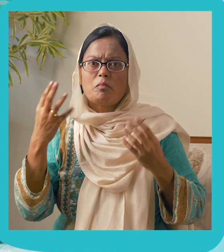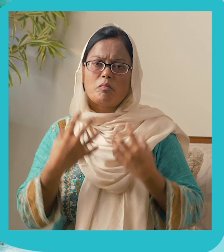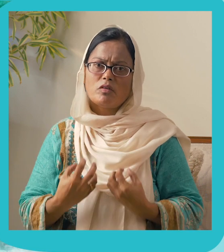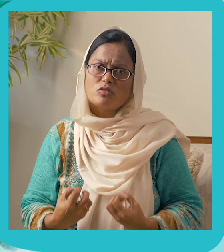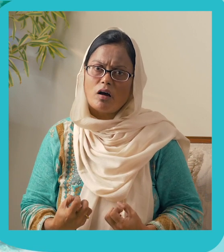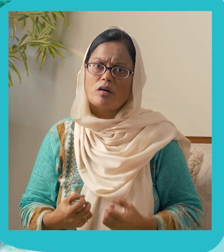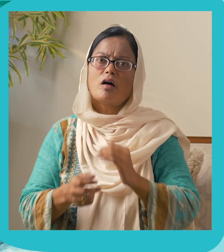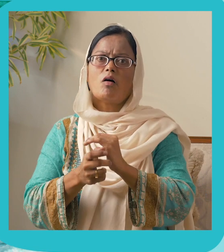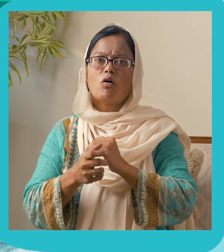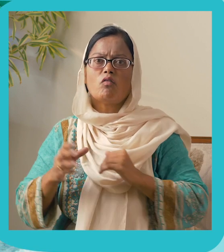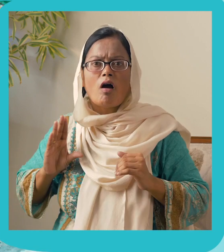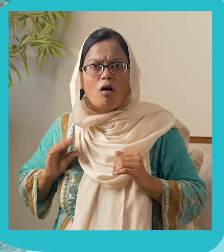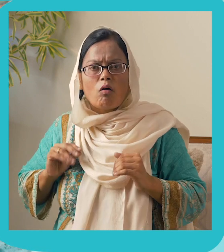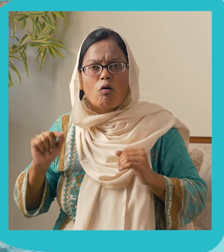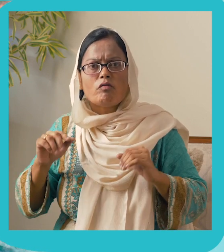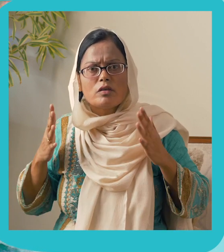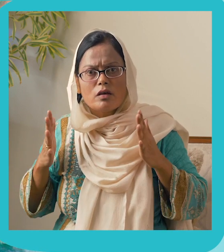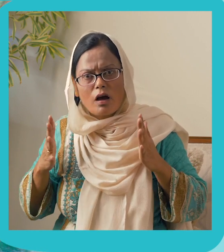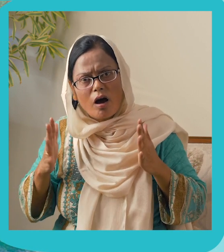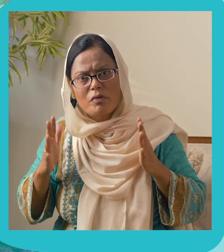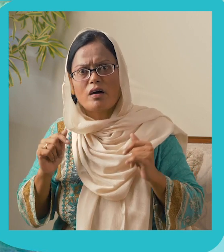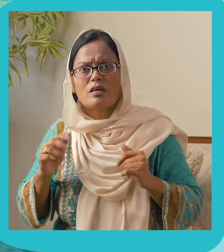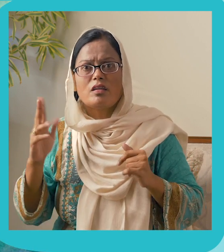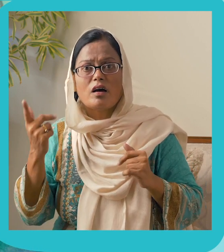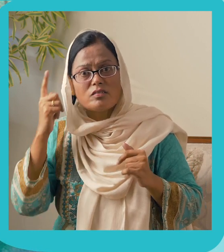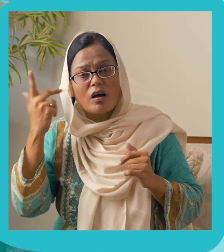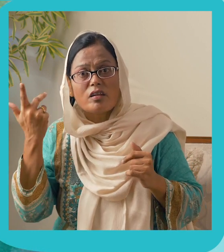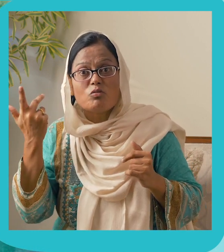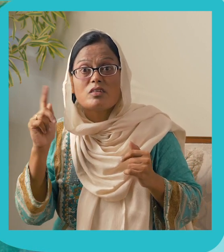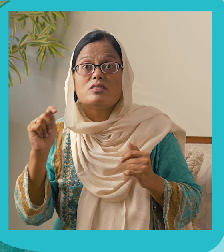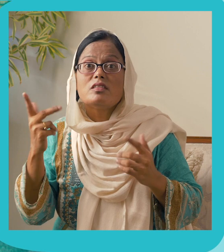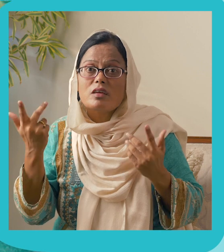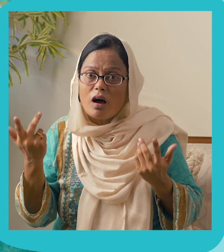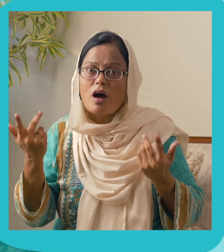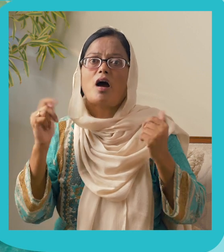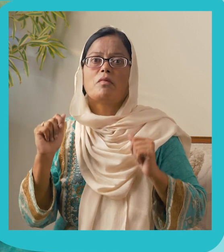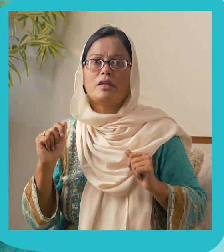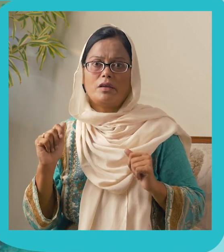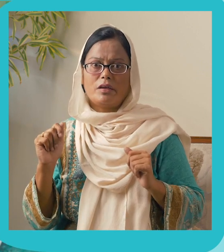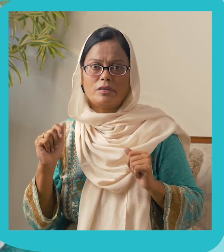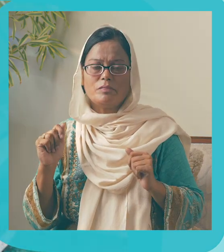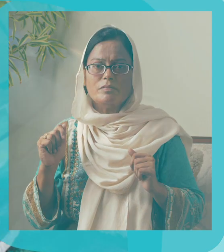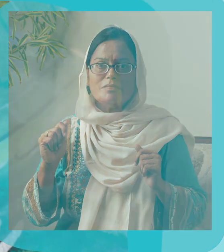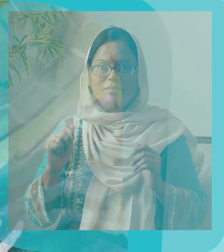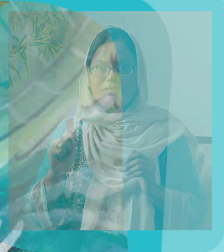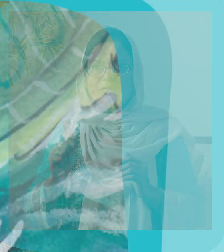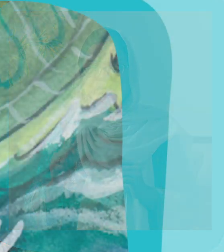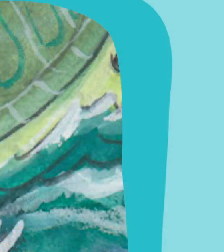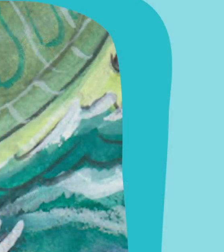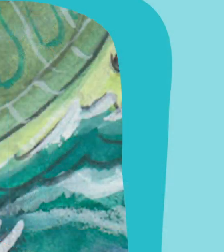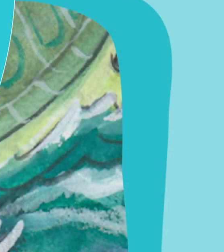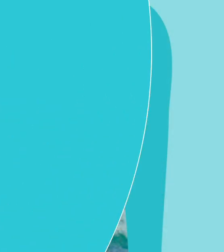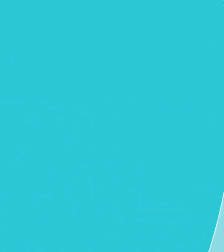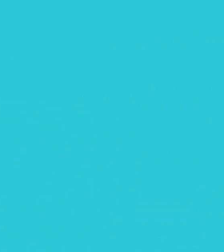Poor Olive was trembling with fright. He did not know what the fisherman would do with him.